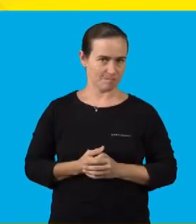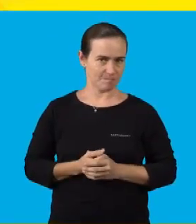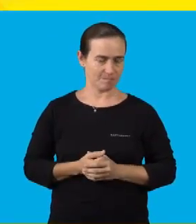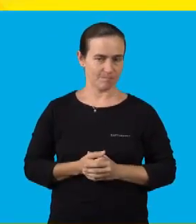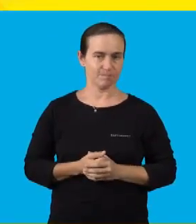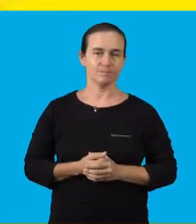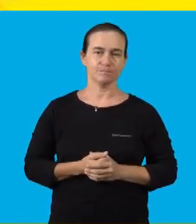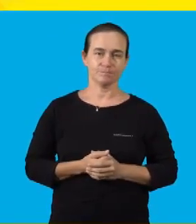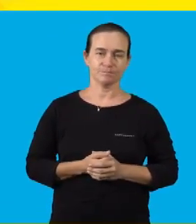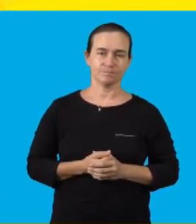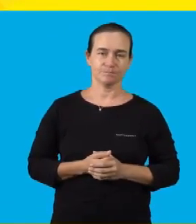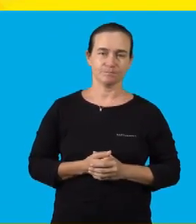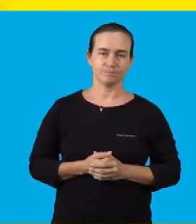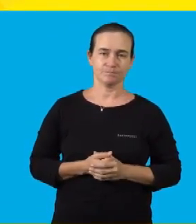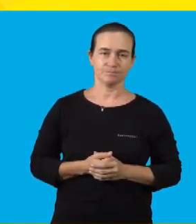formula.